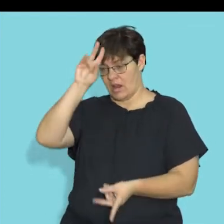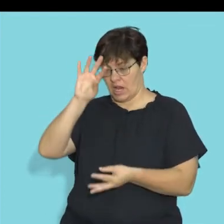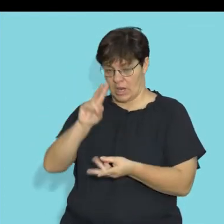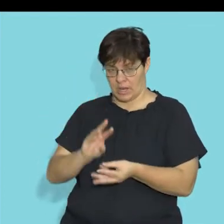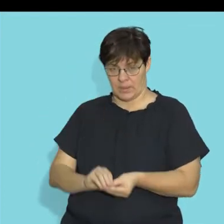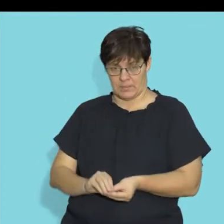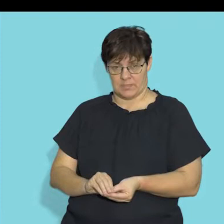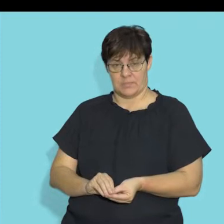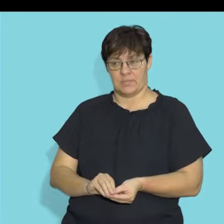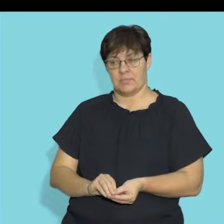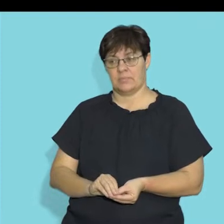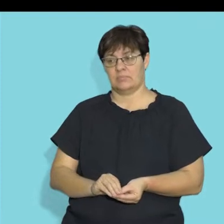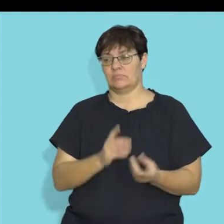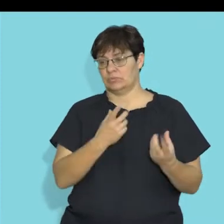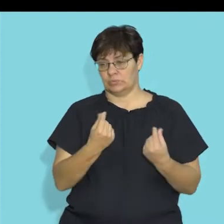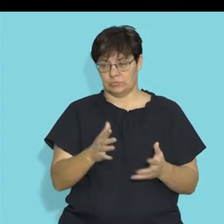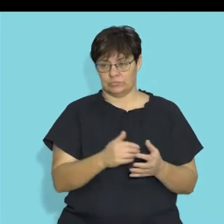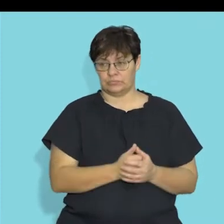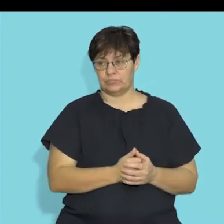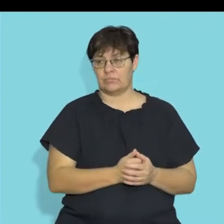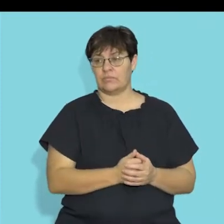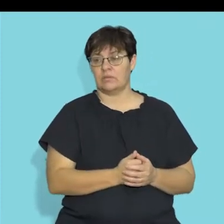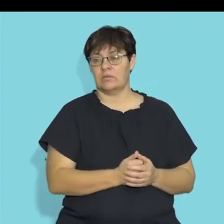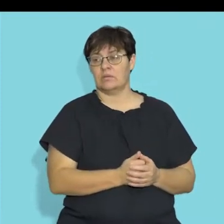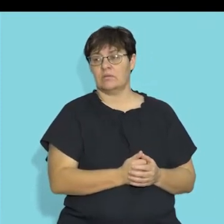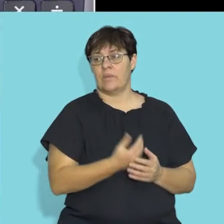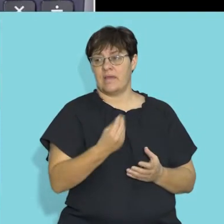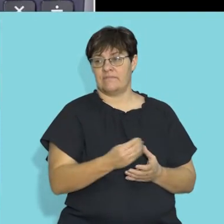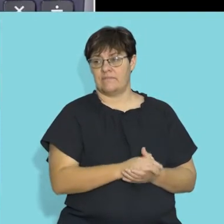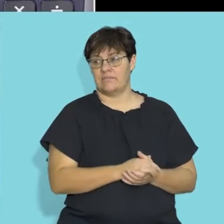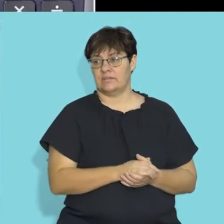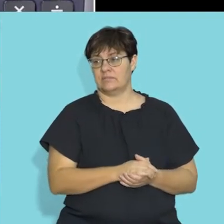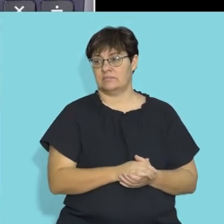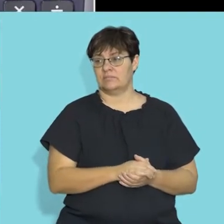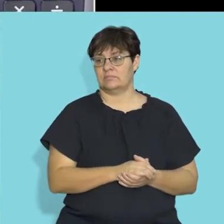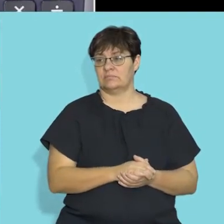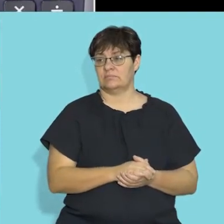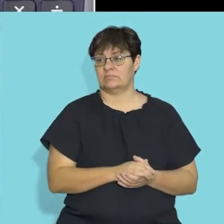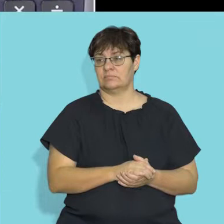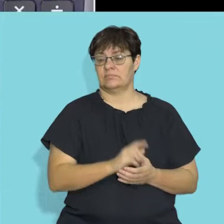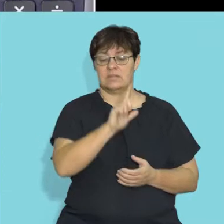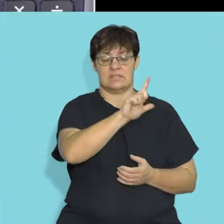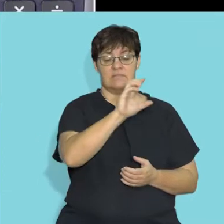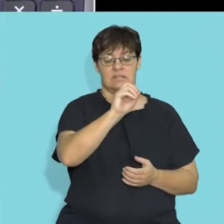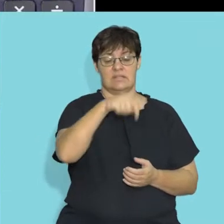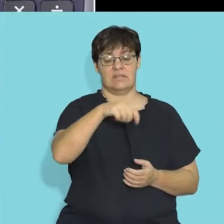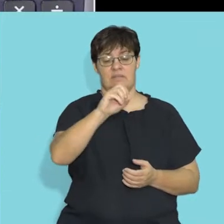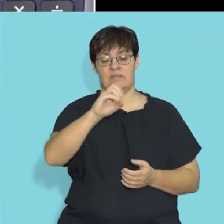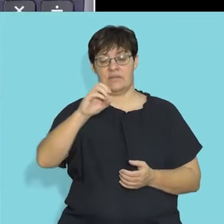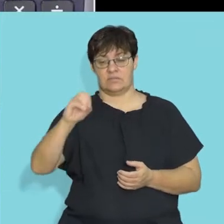components. And here you go, you add all the components. Let's do that. So we have